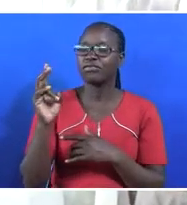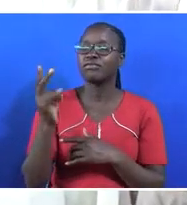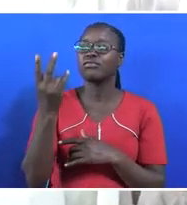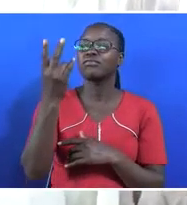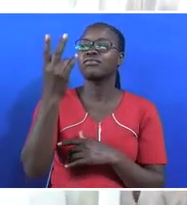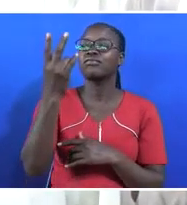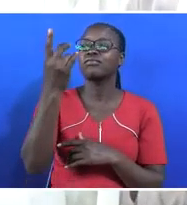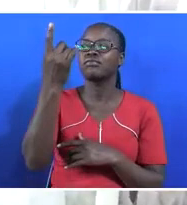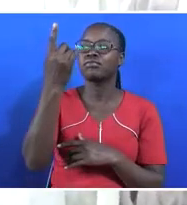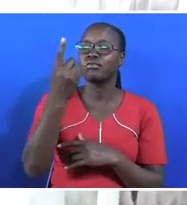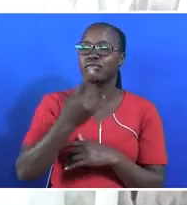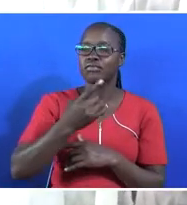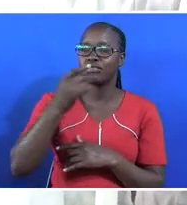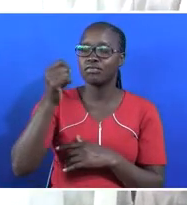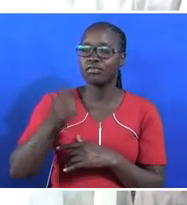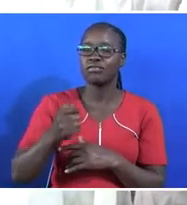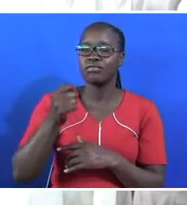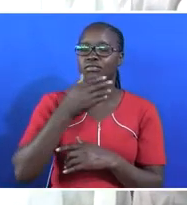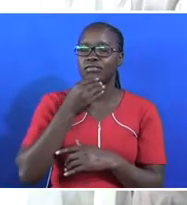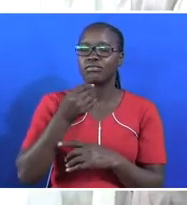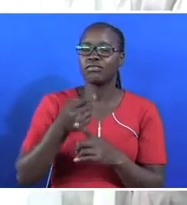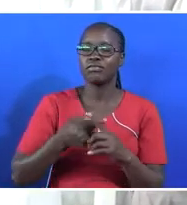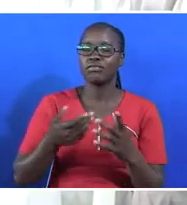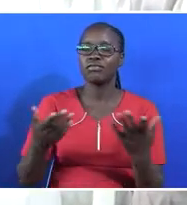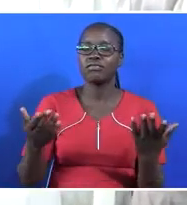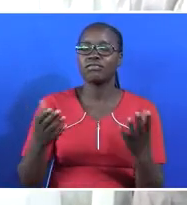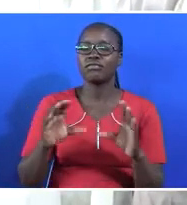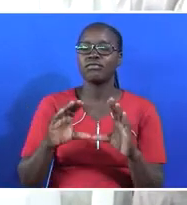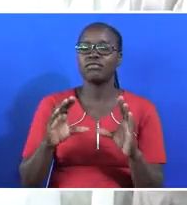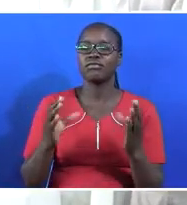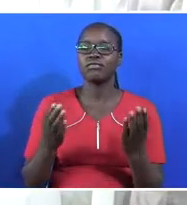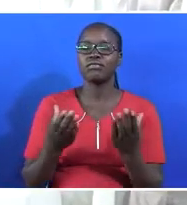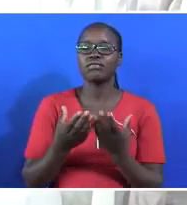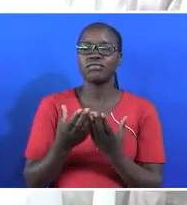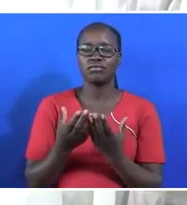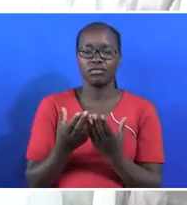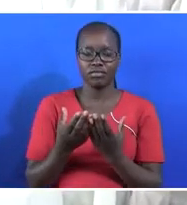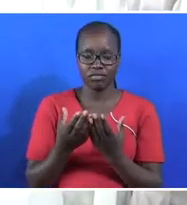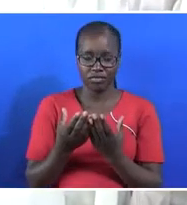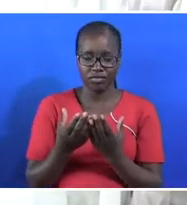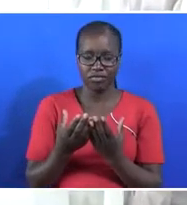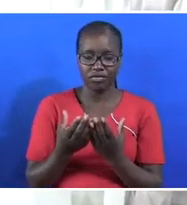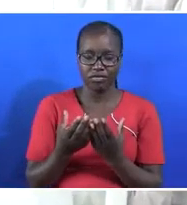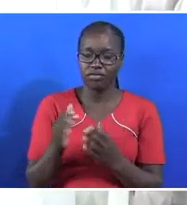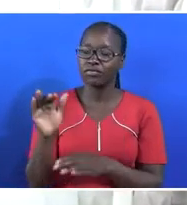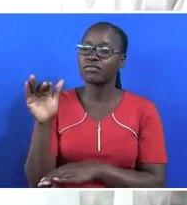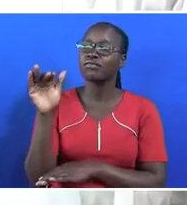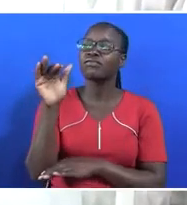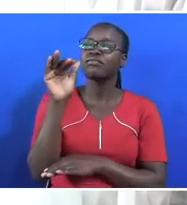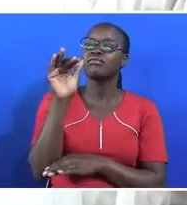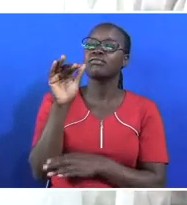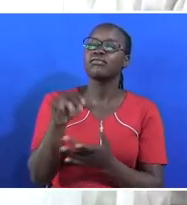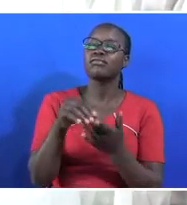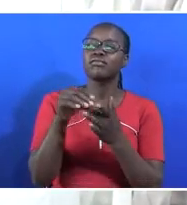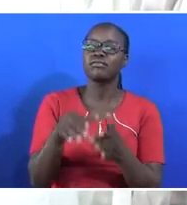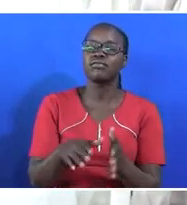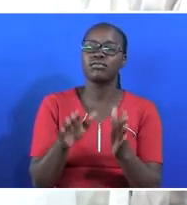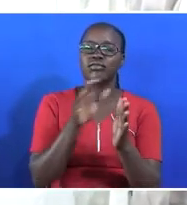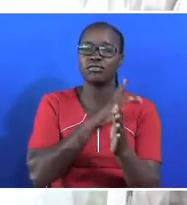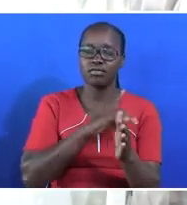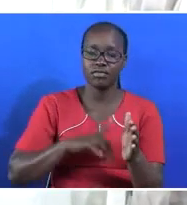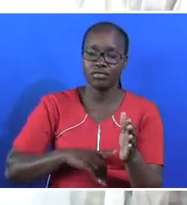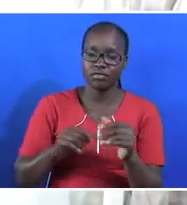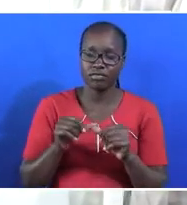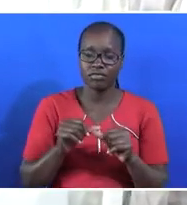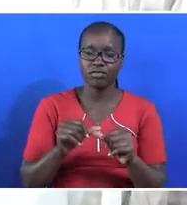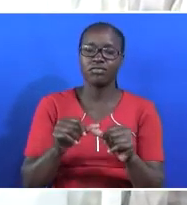and the extrication of man from this crust called earth. I ask you in a special way, O Lord, that as we continue